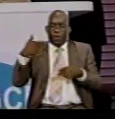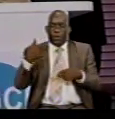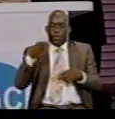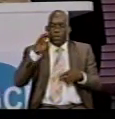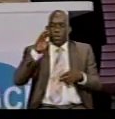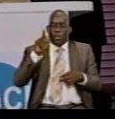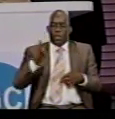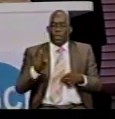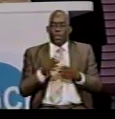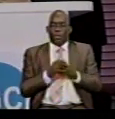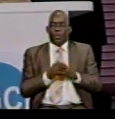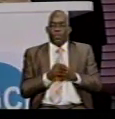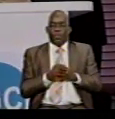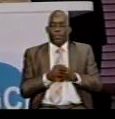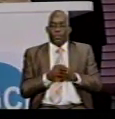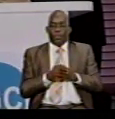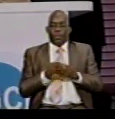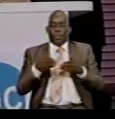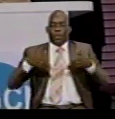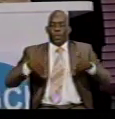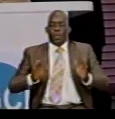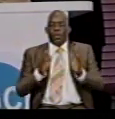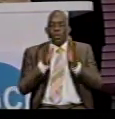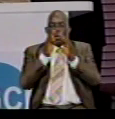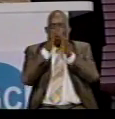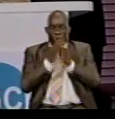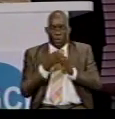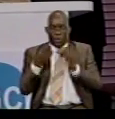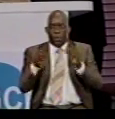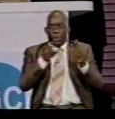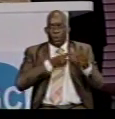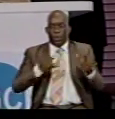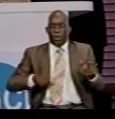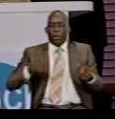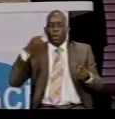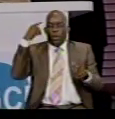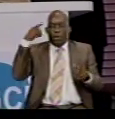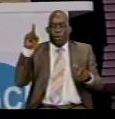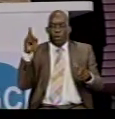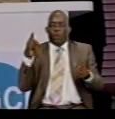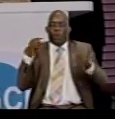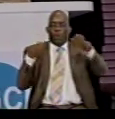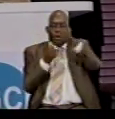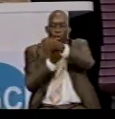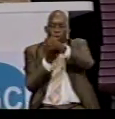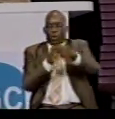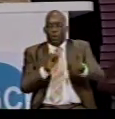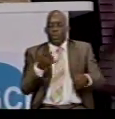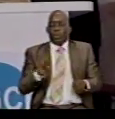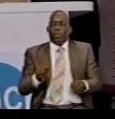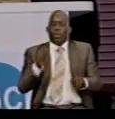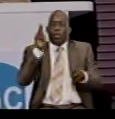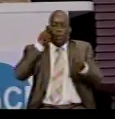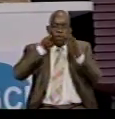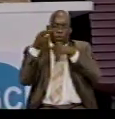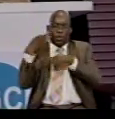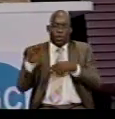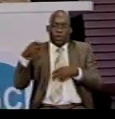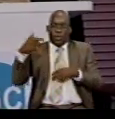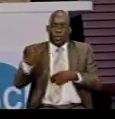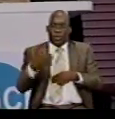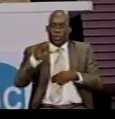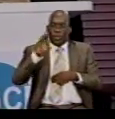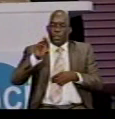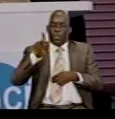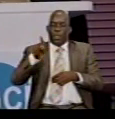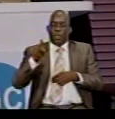vision, la croisade globale. Let's worship the Lord. Louons le Seigneur. For backing up the vision of GCK. Pour soutenir la vision, la croisade globale. Let's bless